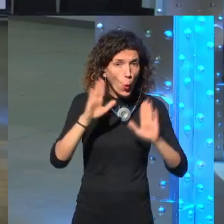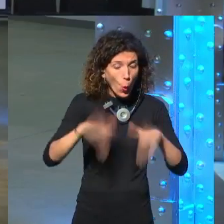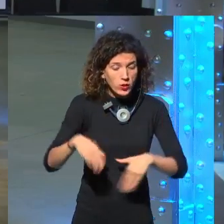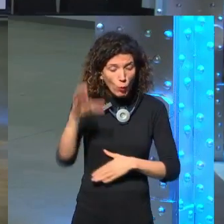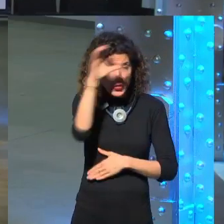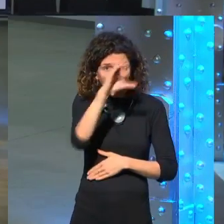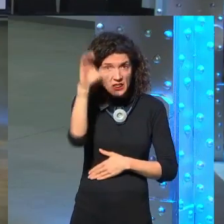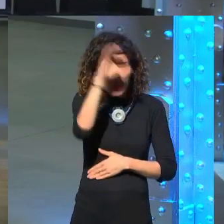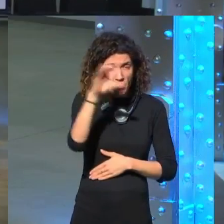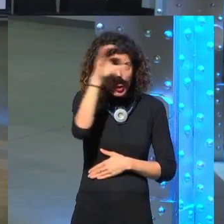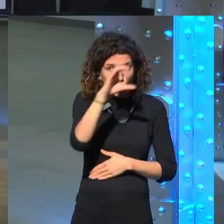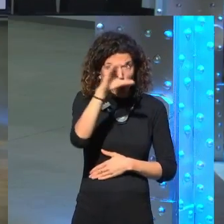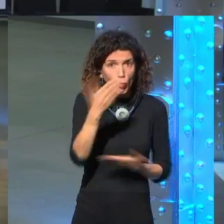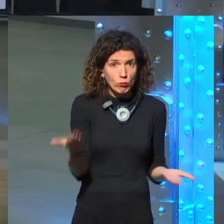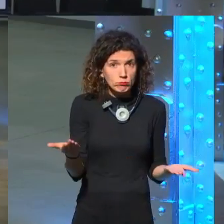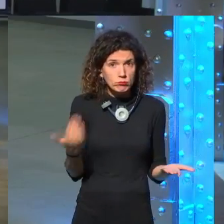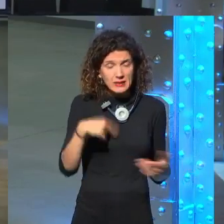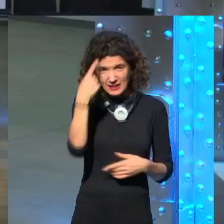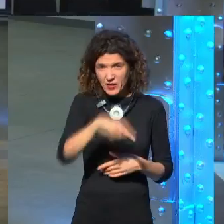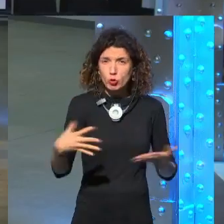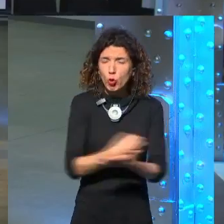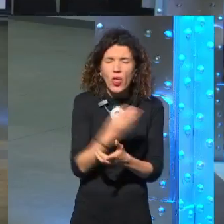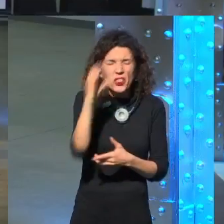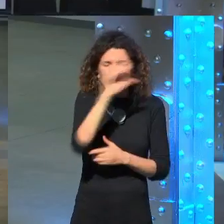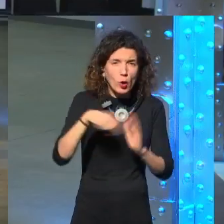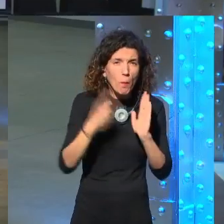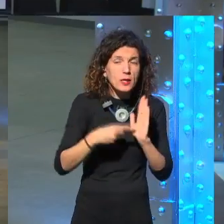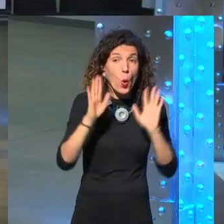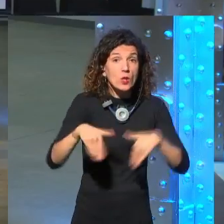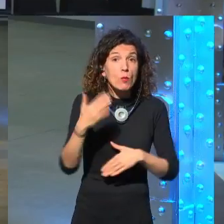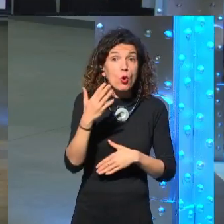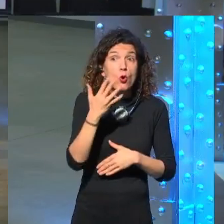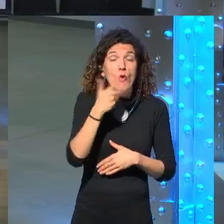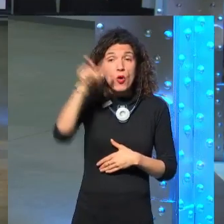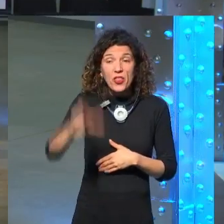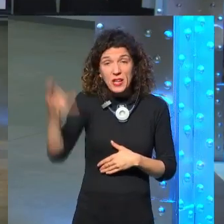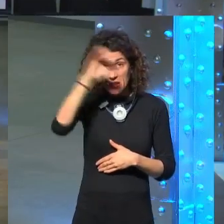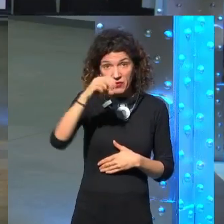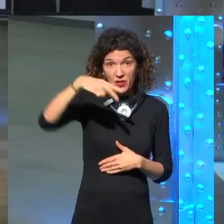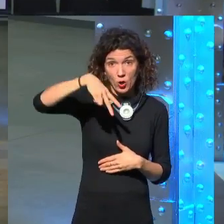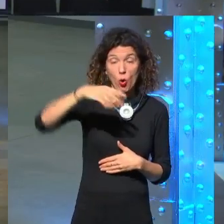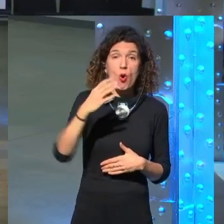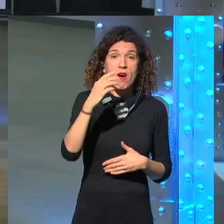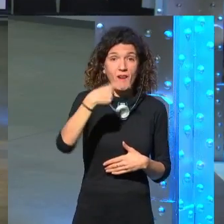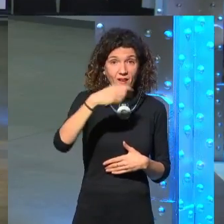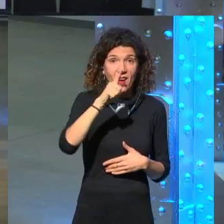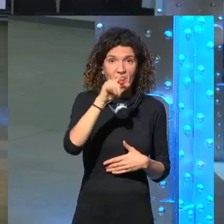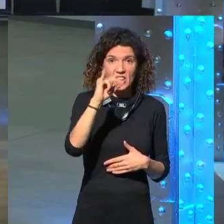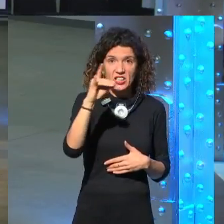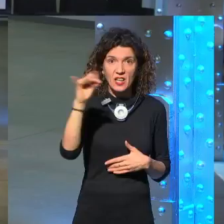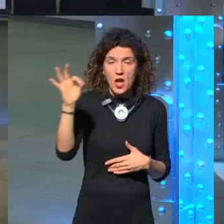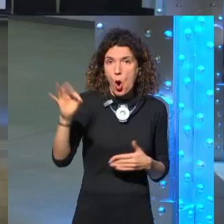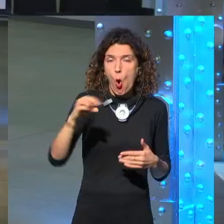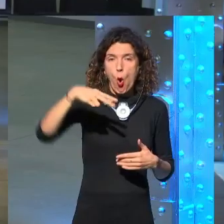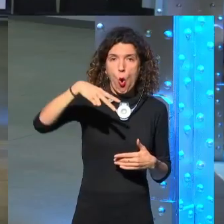that knew all the science that was known at that time? Maybe Newton? Galileo? But the explosion